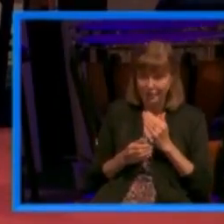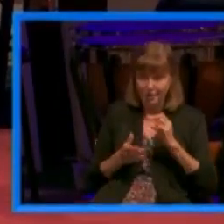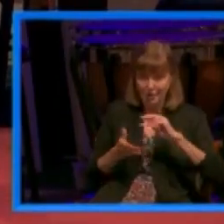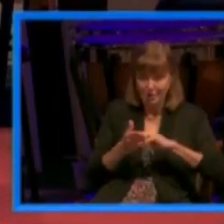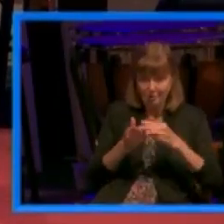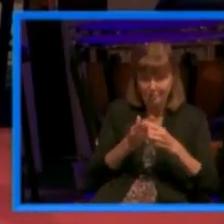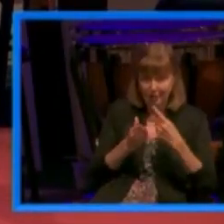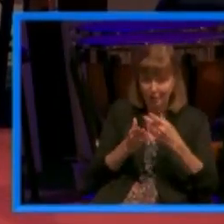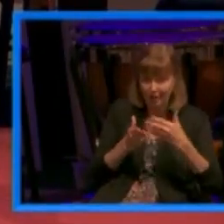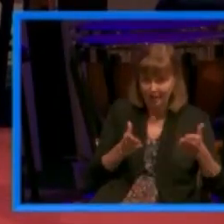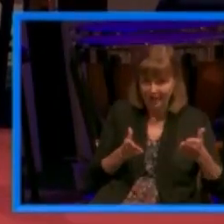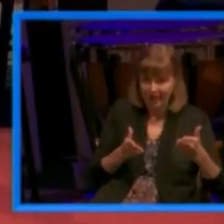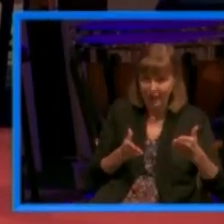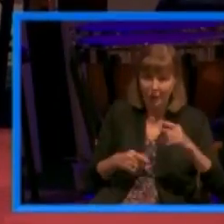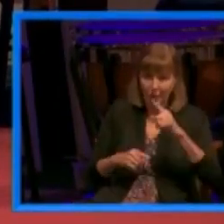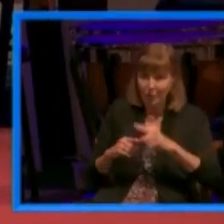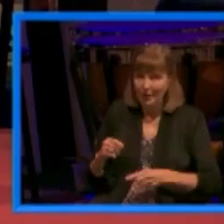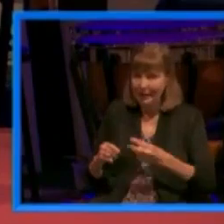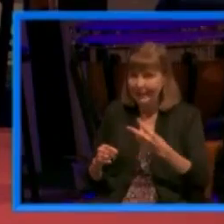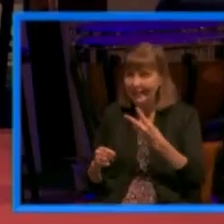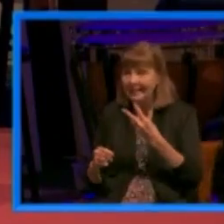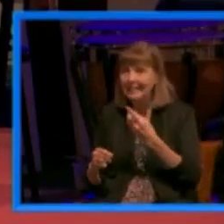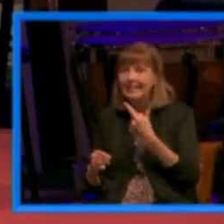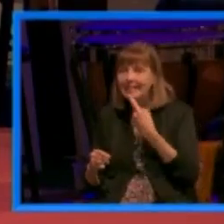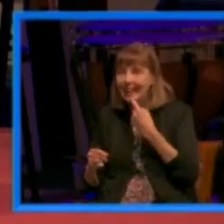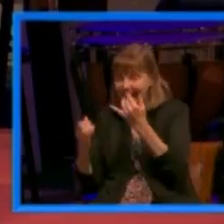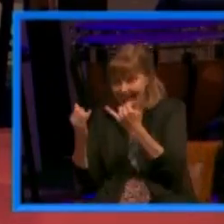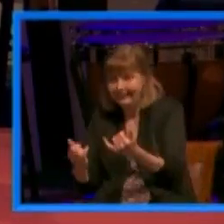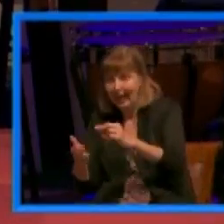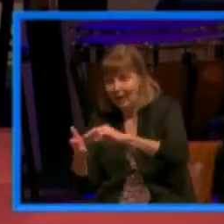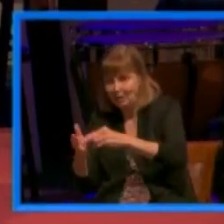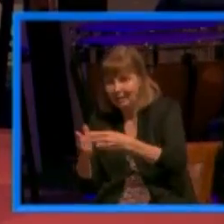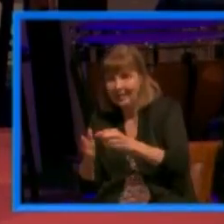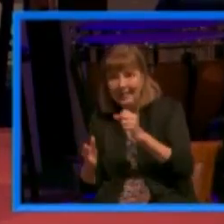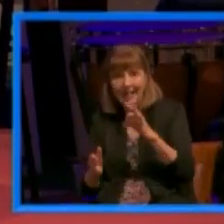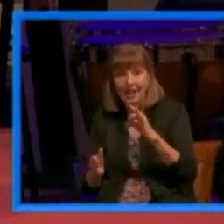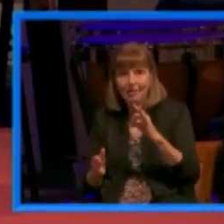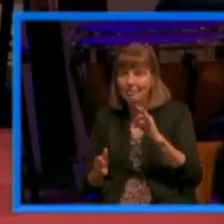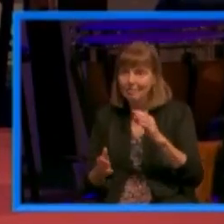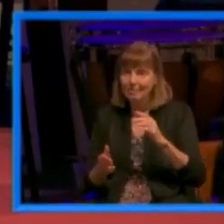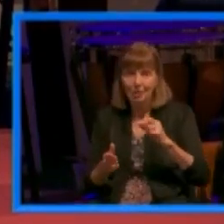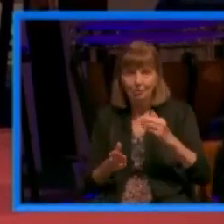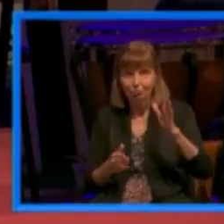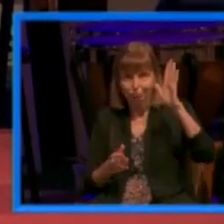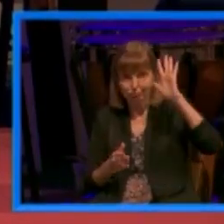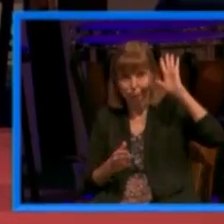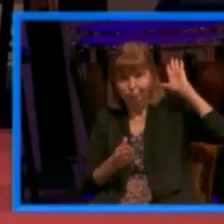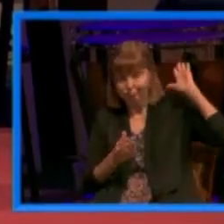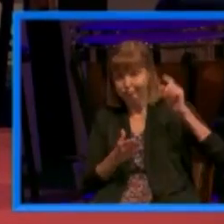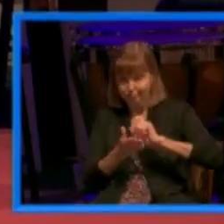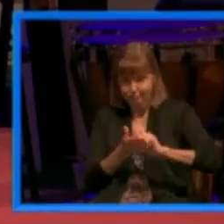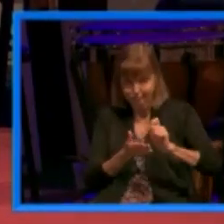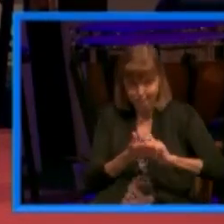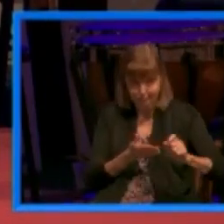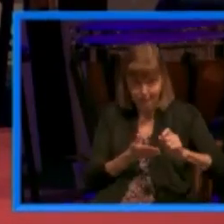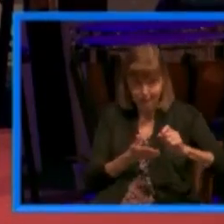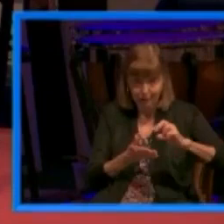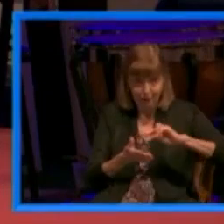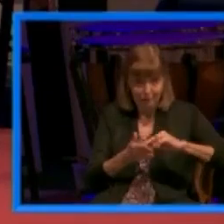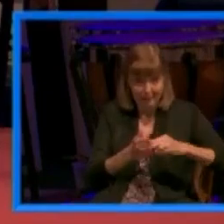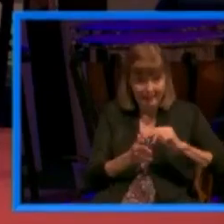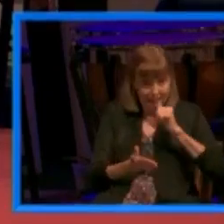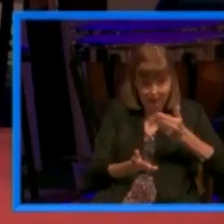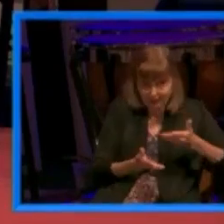look at this passage and all of a sudden just pull out some meaning if it wasn't in the passage to start with. So we have to understand, what does this mean? And